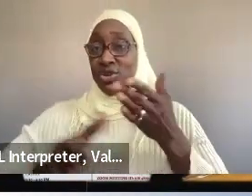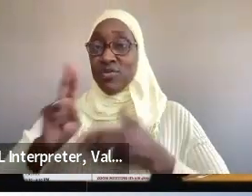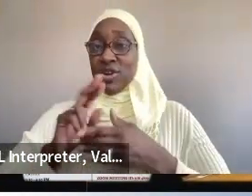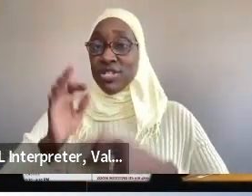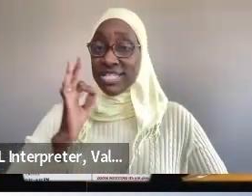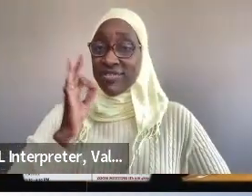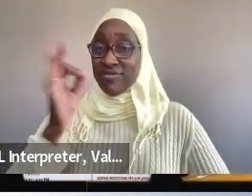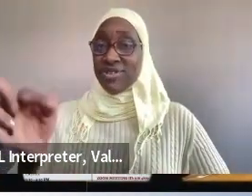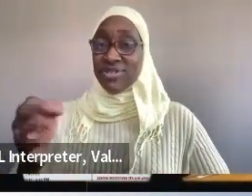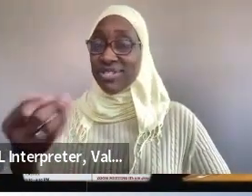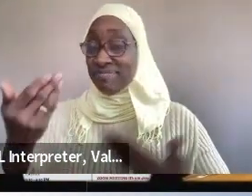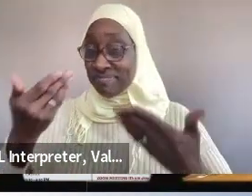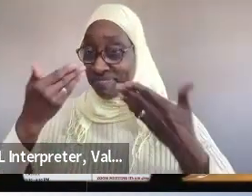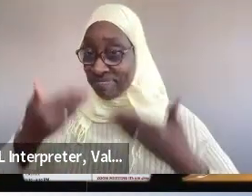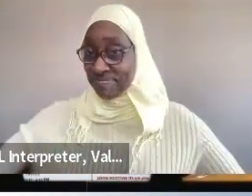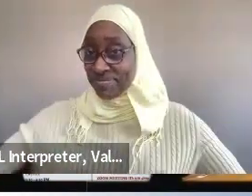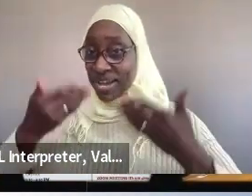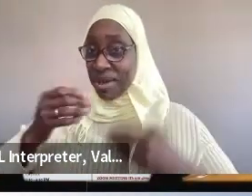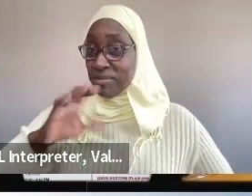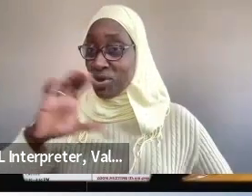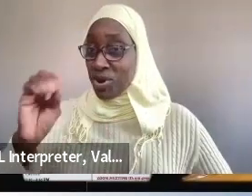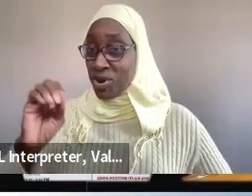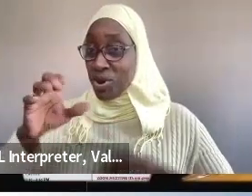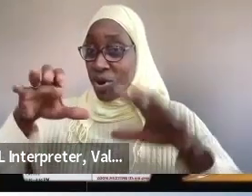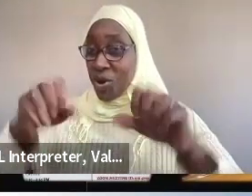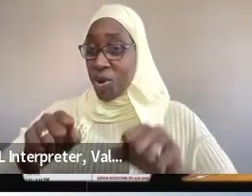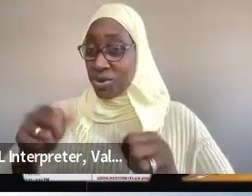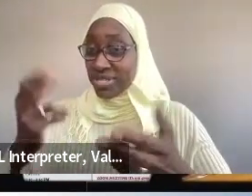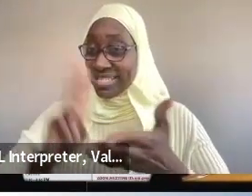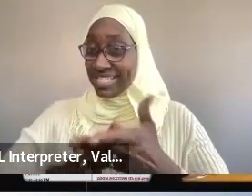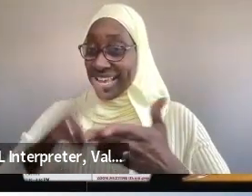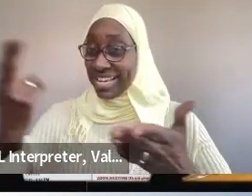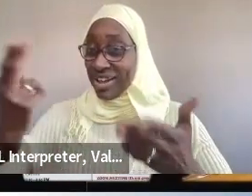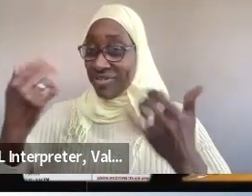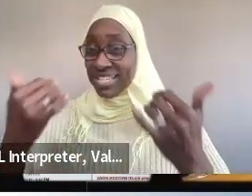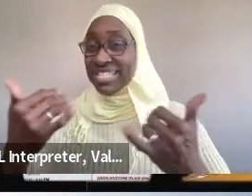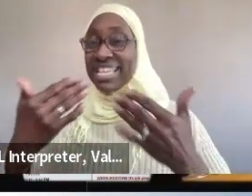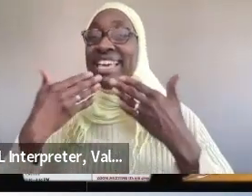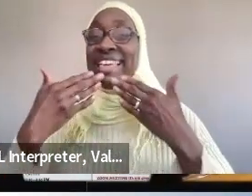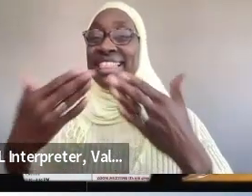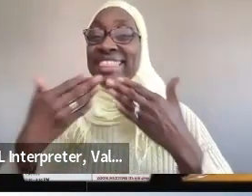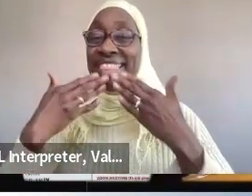your co-host, signing off for today. Thank you, Alexa.